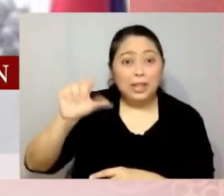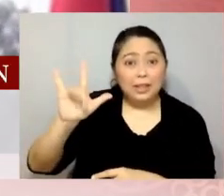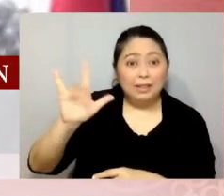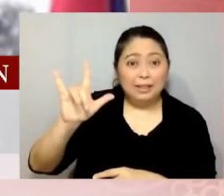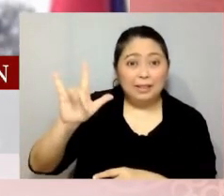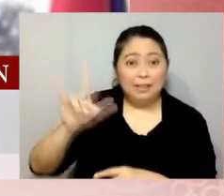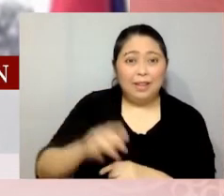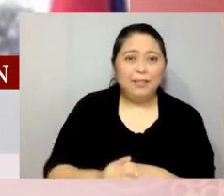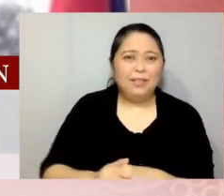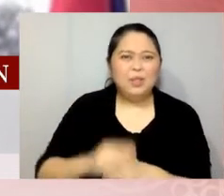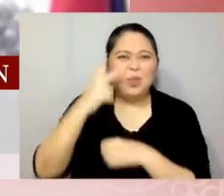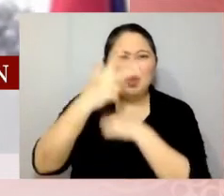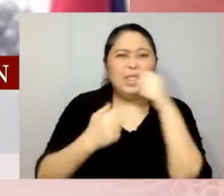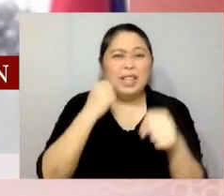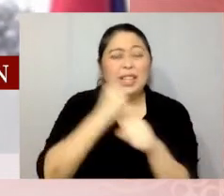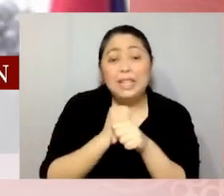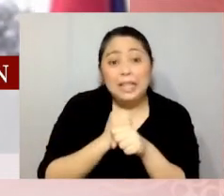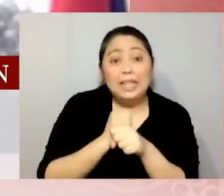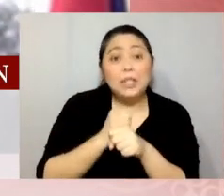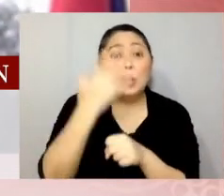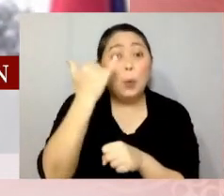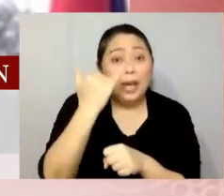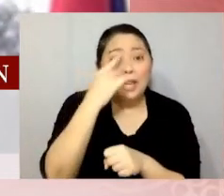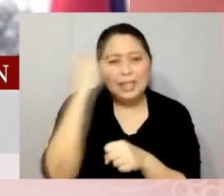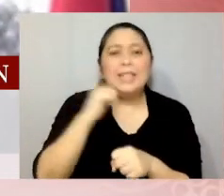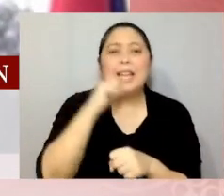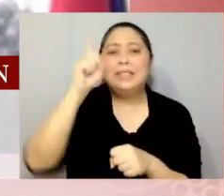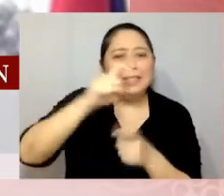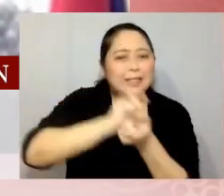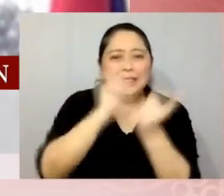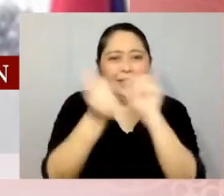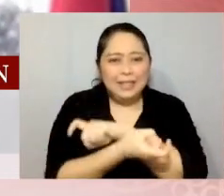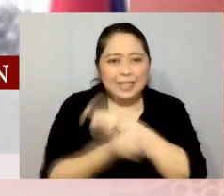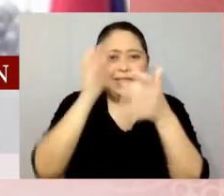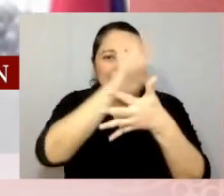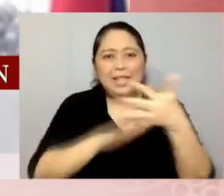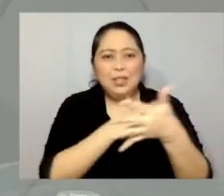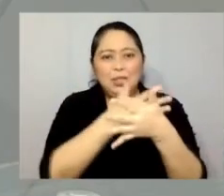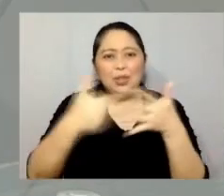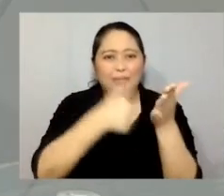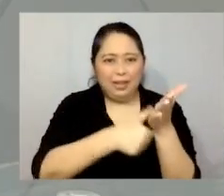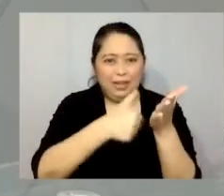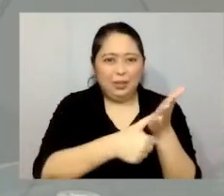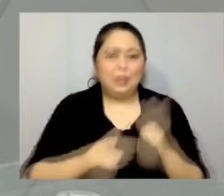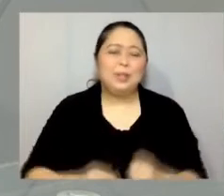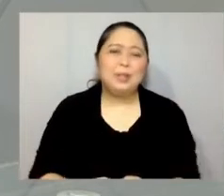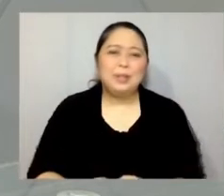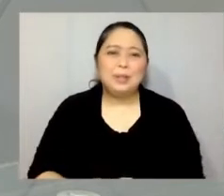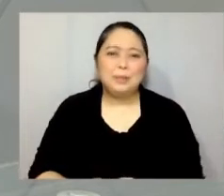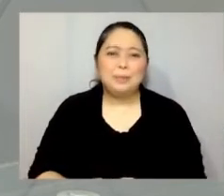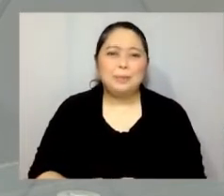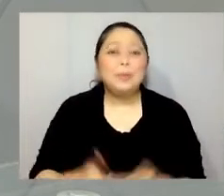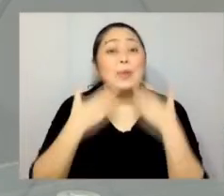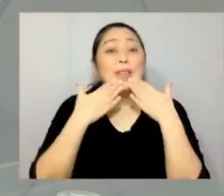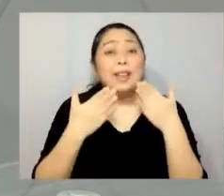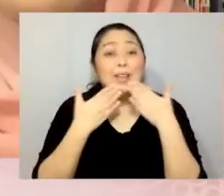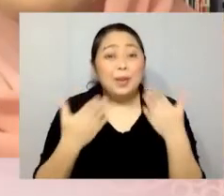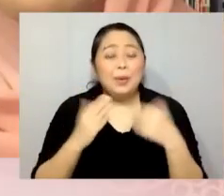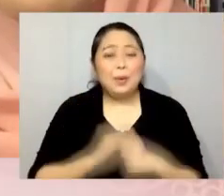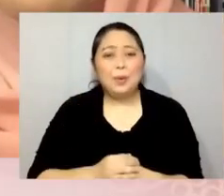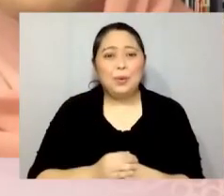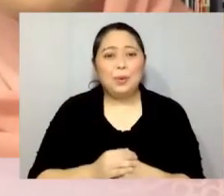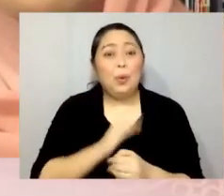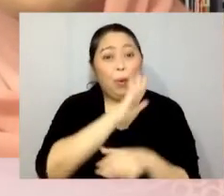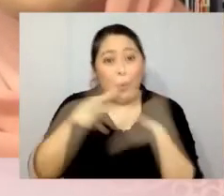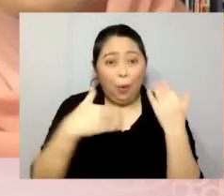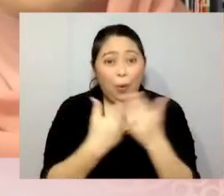we don't need to change the schedule of elections for the regional government. Thank you, Honorable Basman. We appreciate your thoughts. We'd